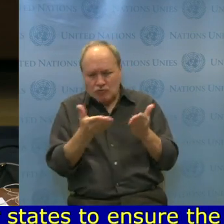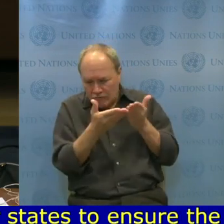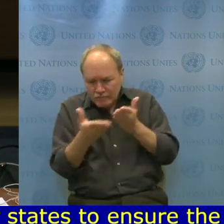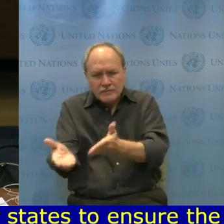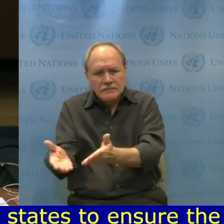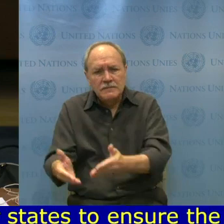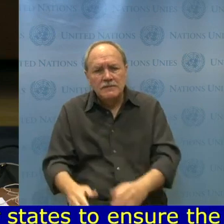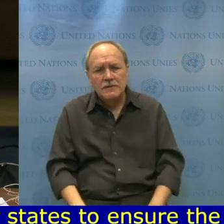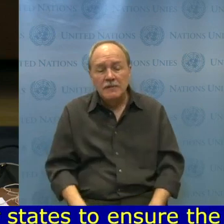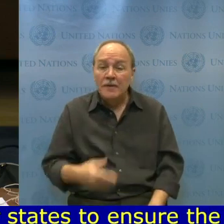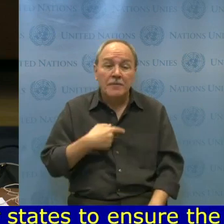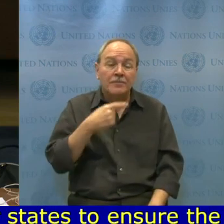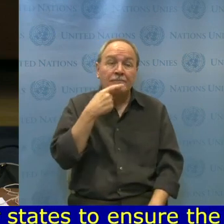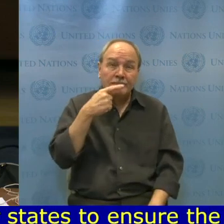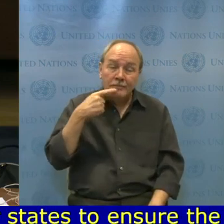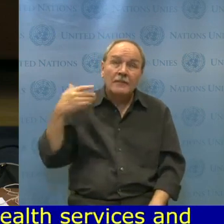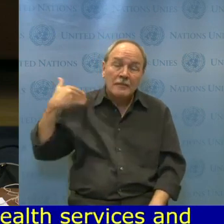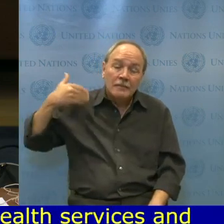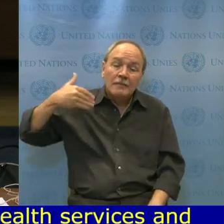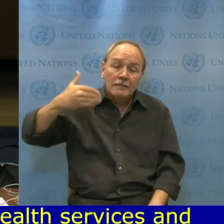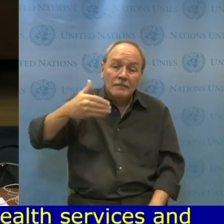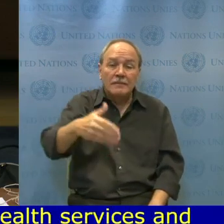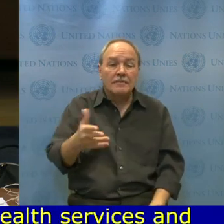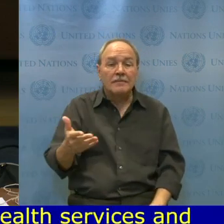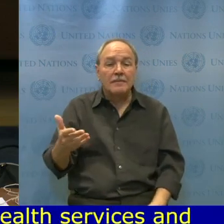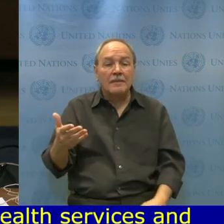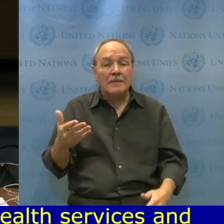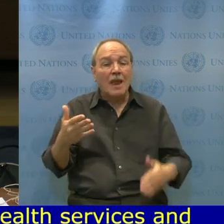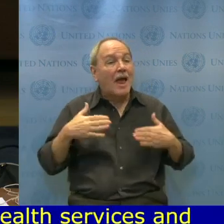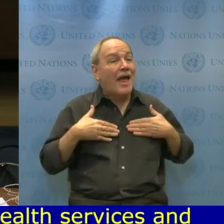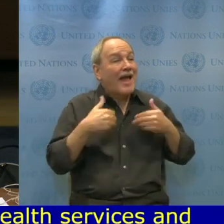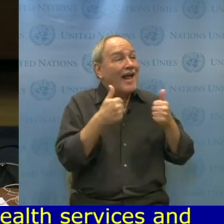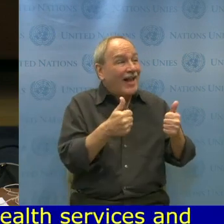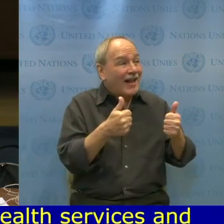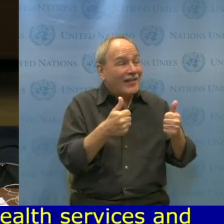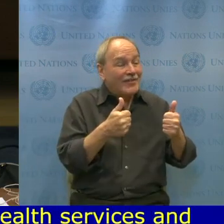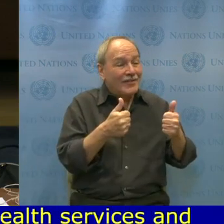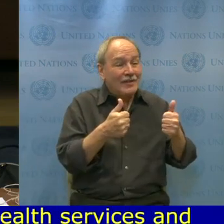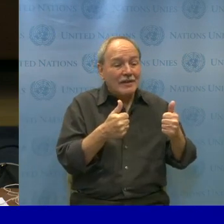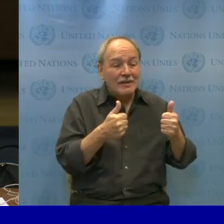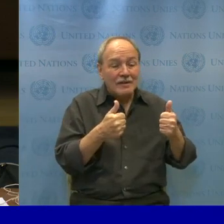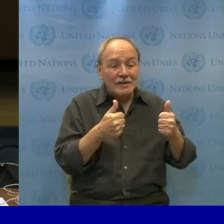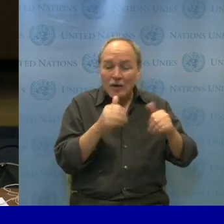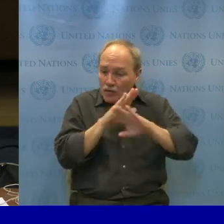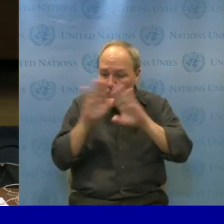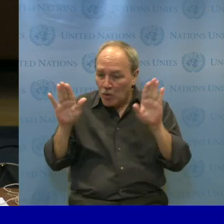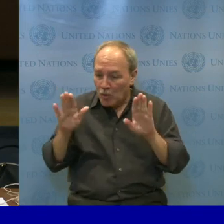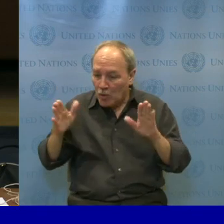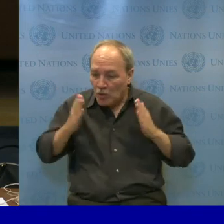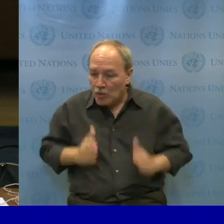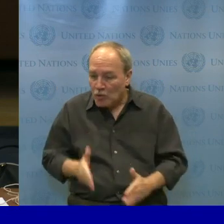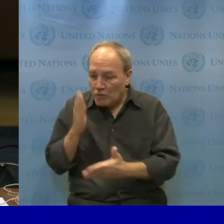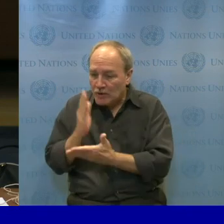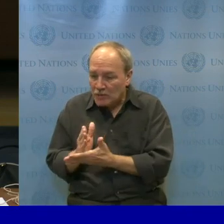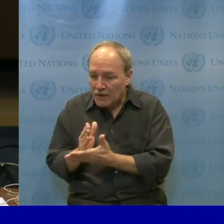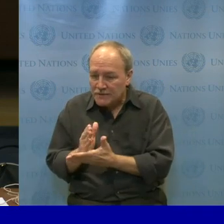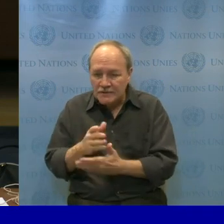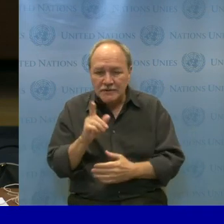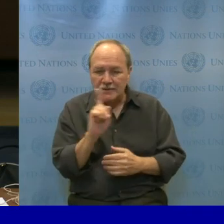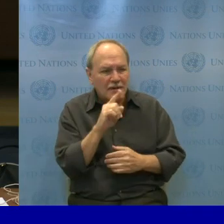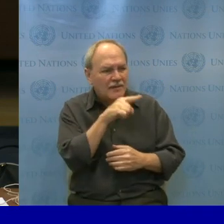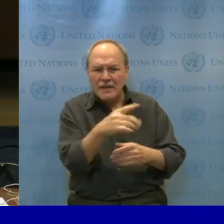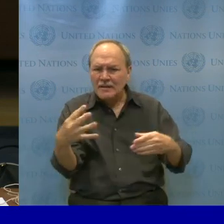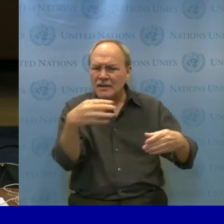more than once, health without human rights is not inclusion, it's oppression. We want to see a better